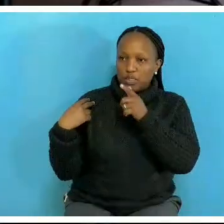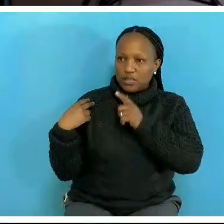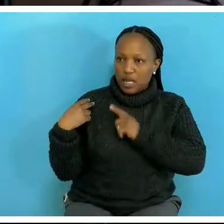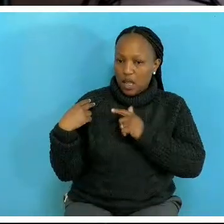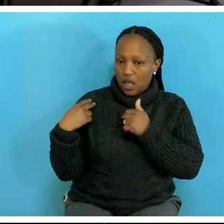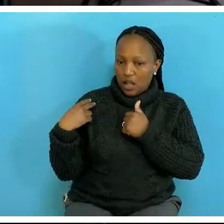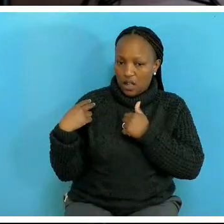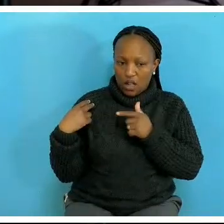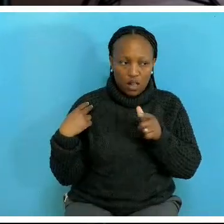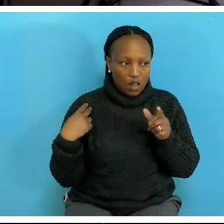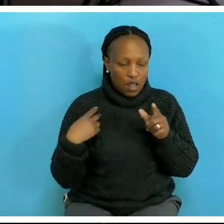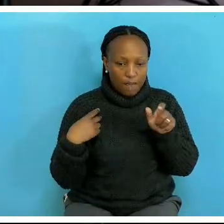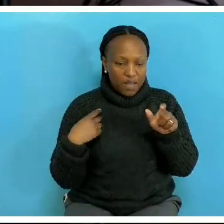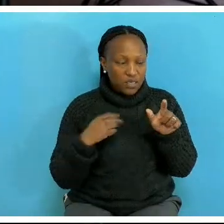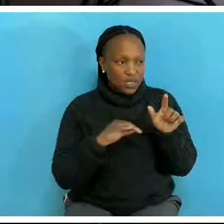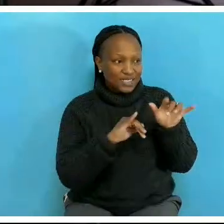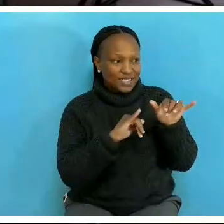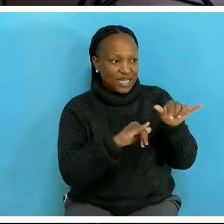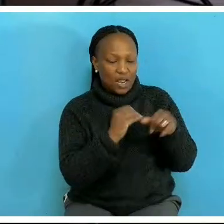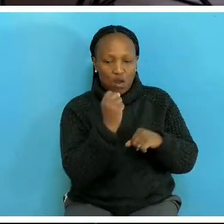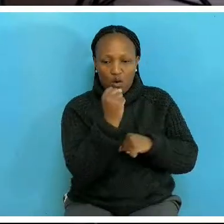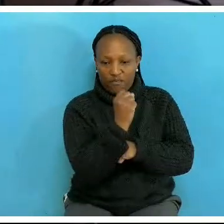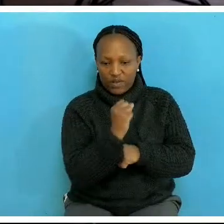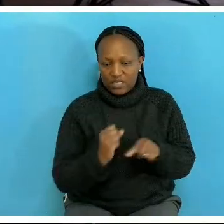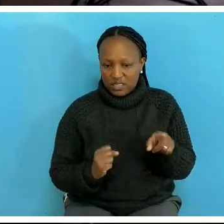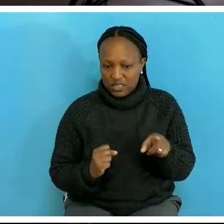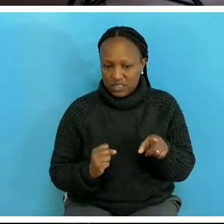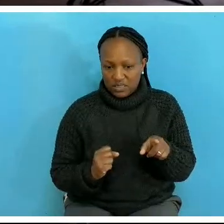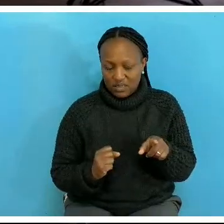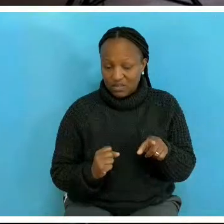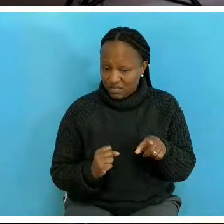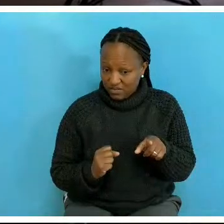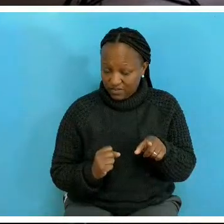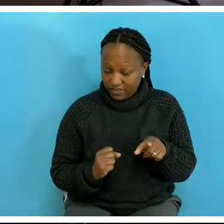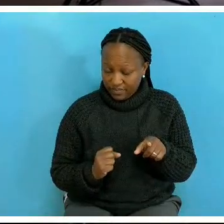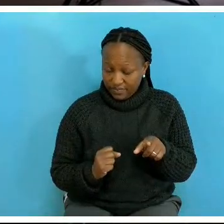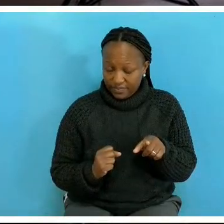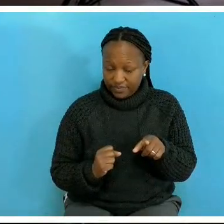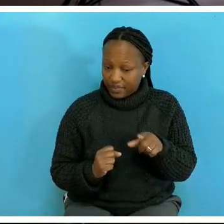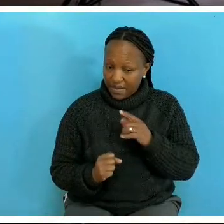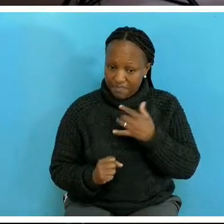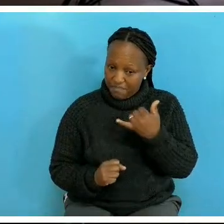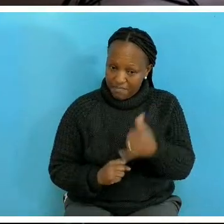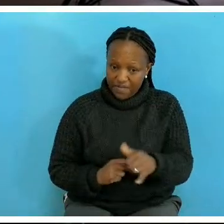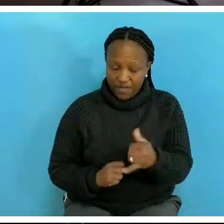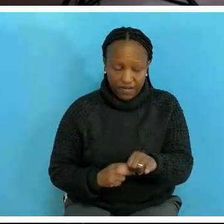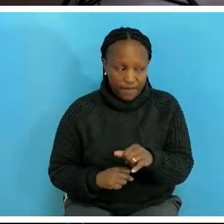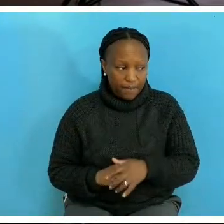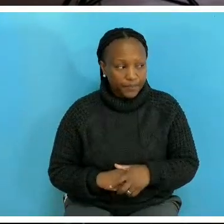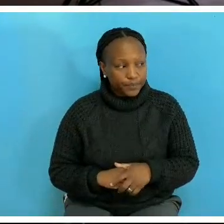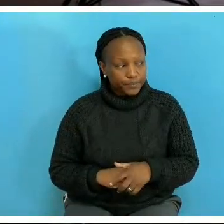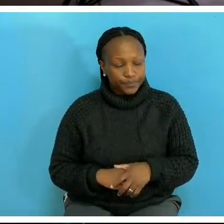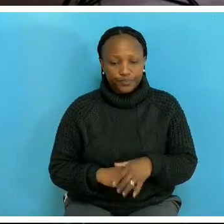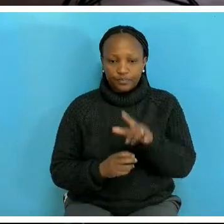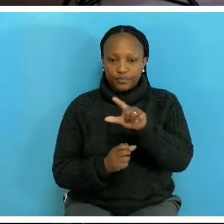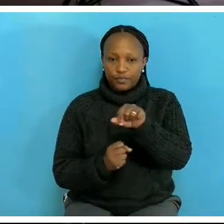office. My chair, it's painful. In closing,